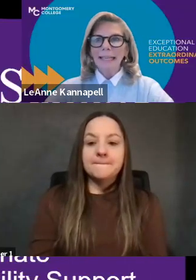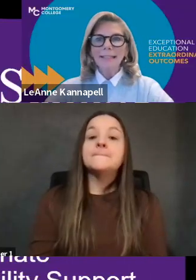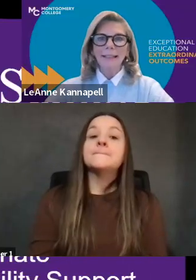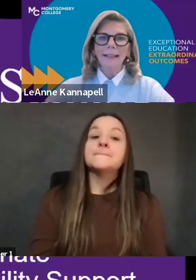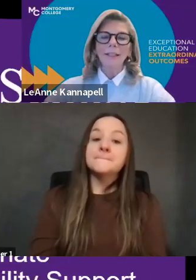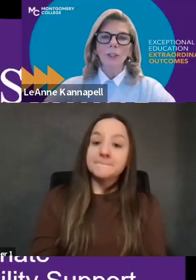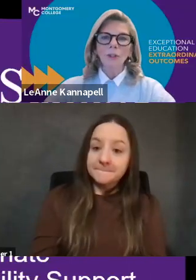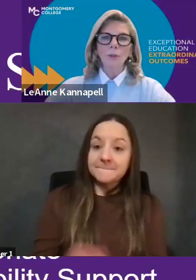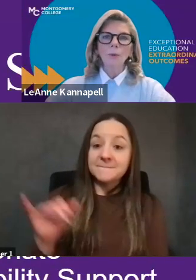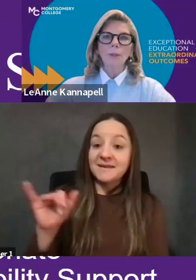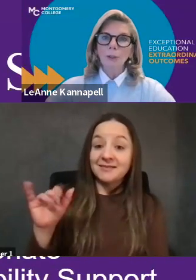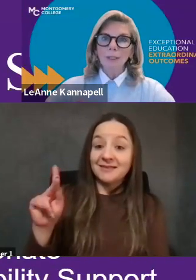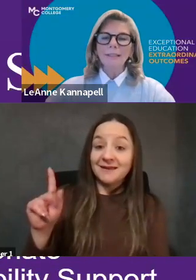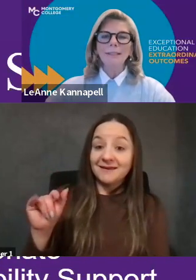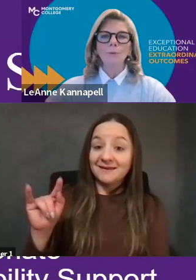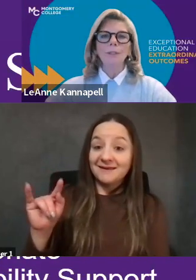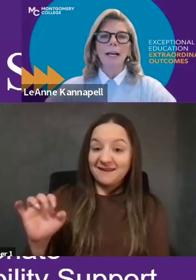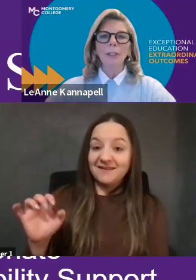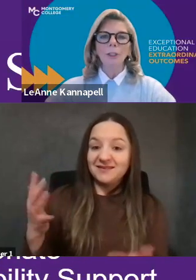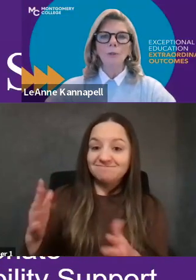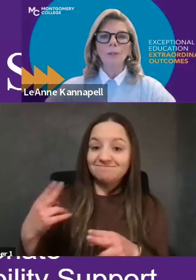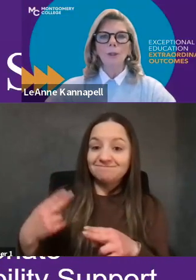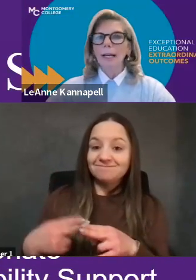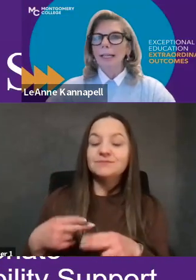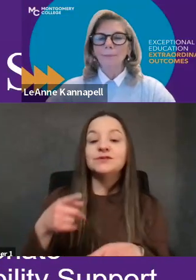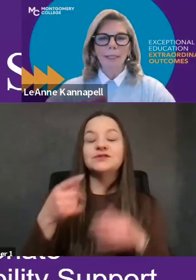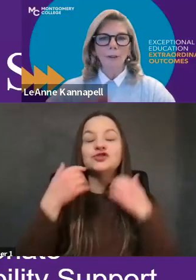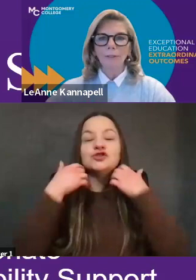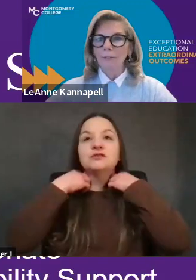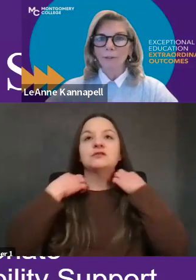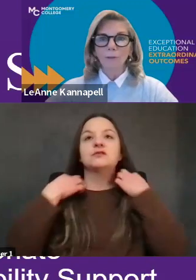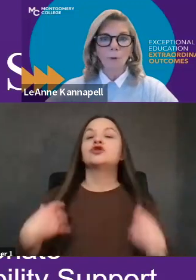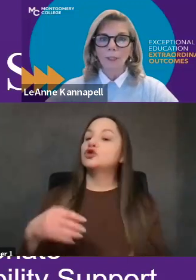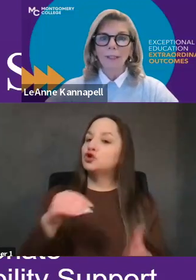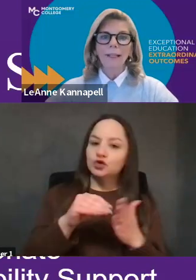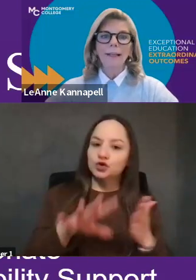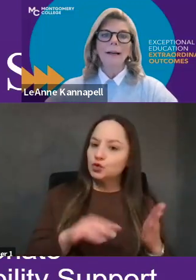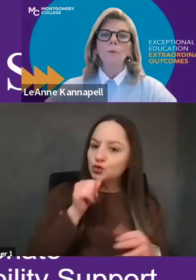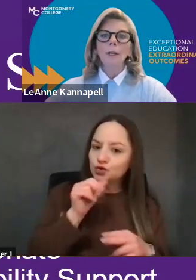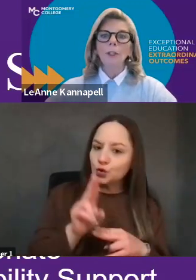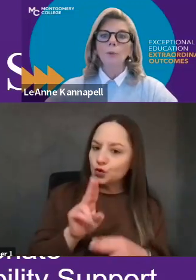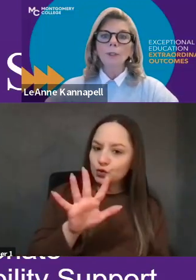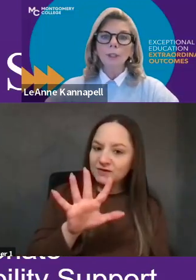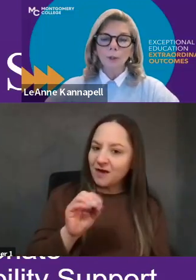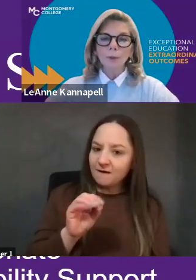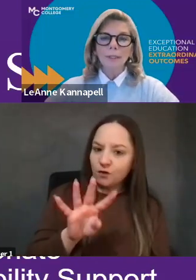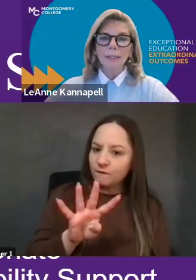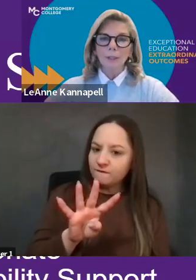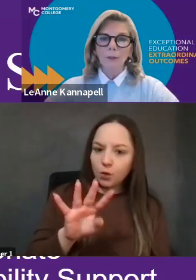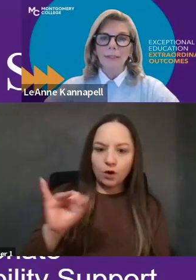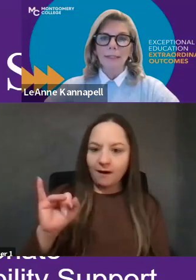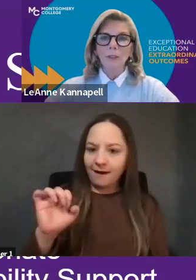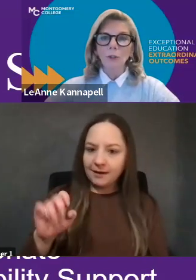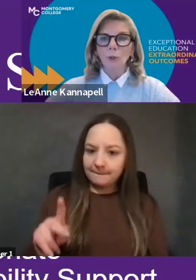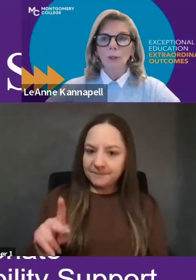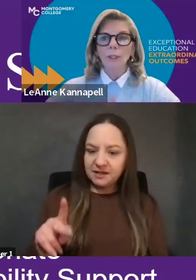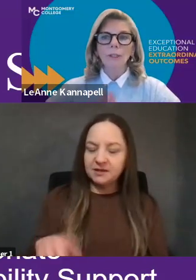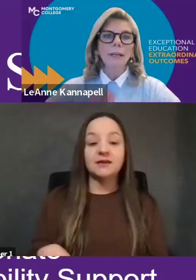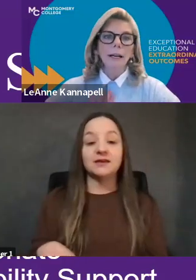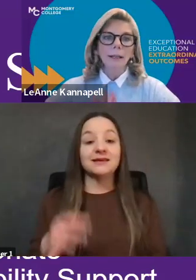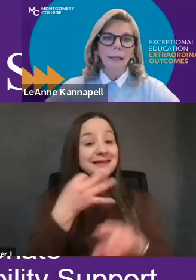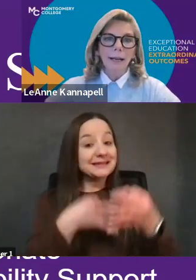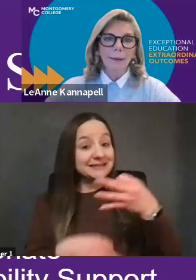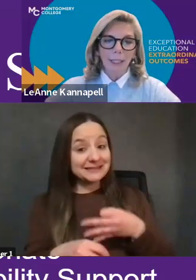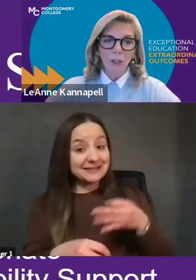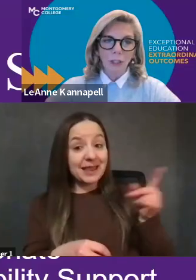Again, as Katie said, you students will not use their IEP or 504. What you will use as students is